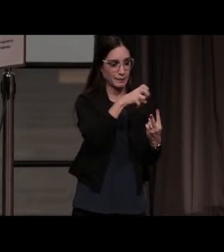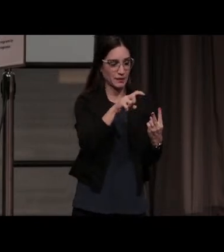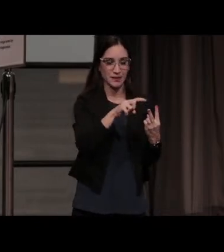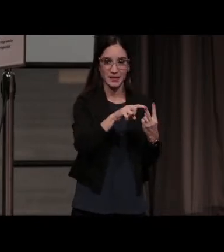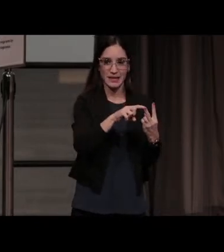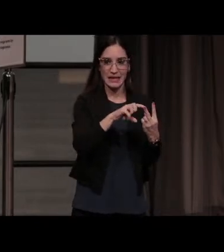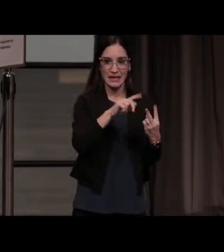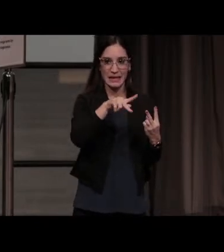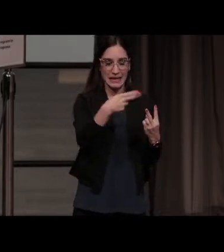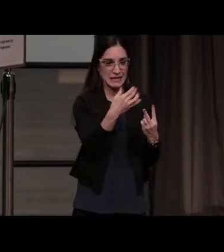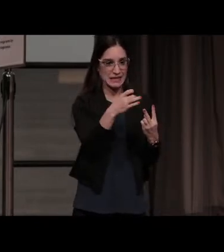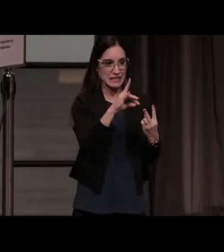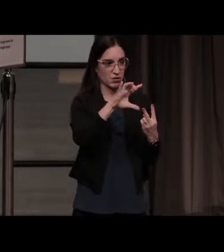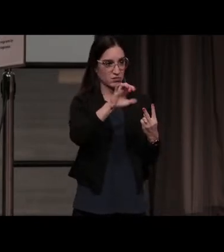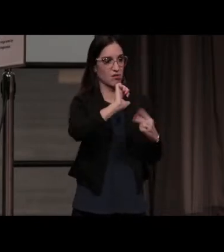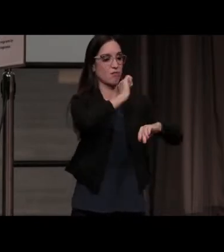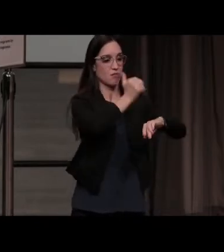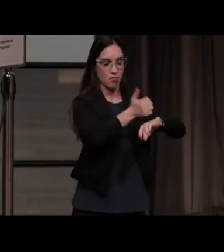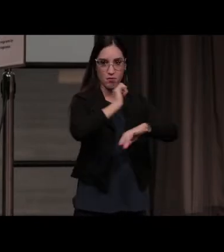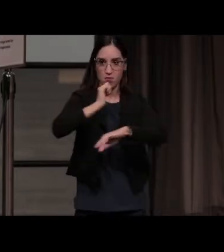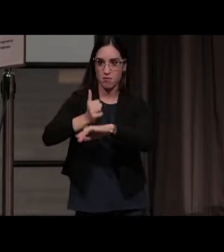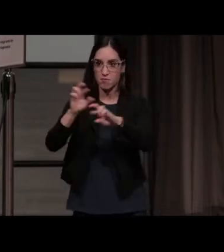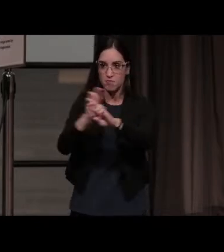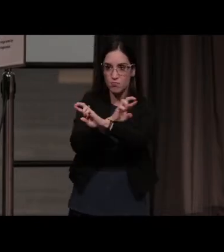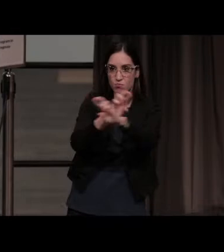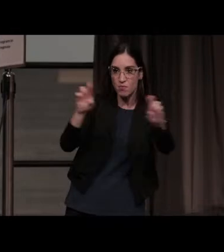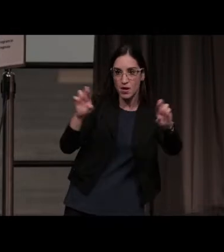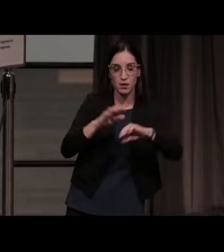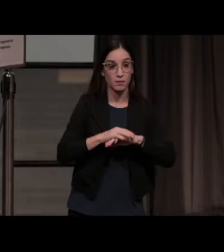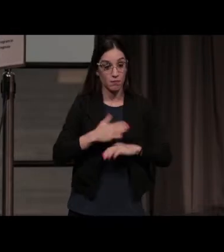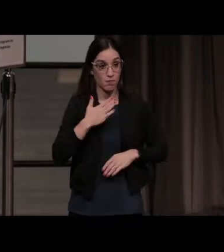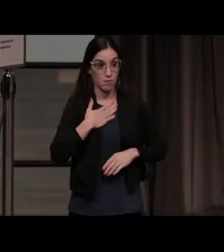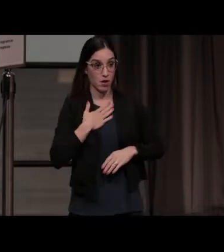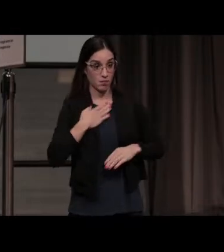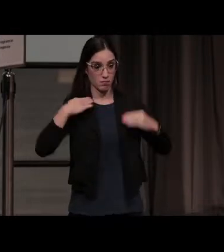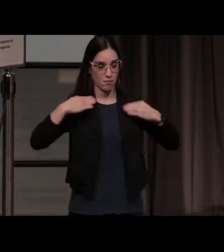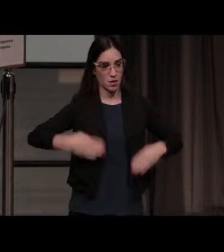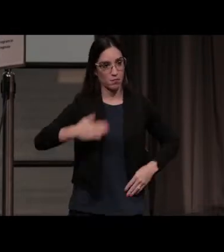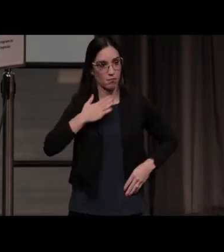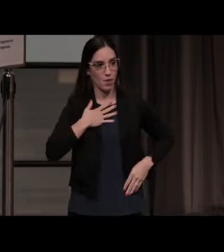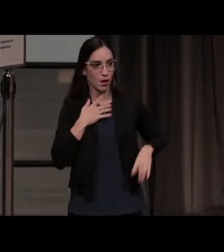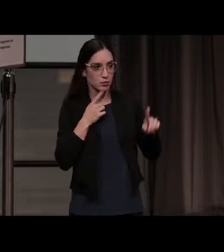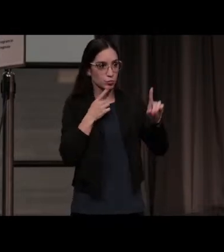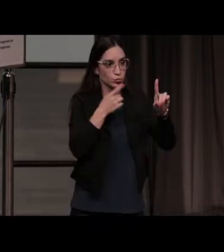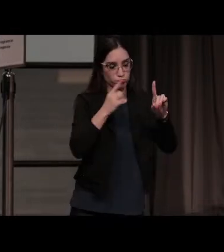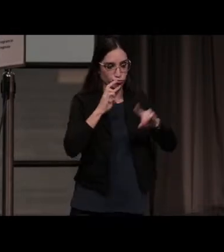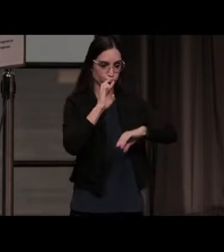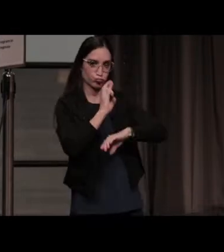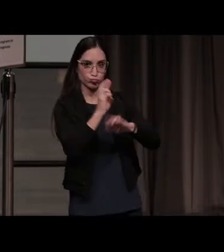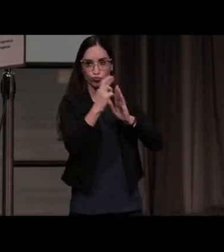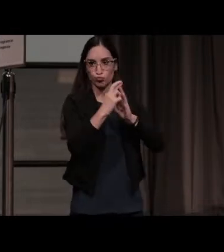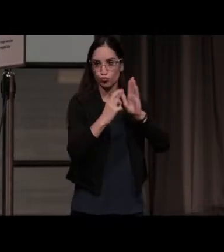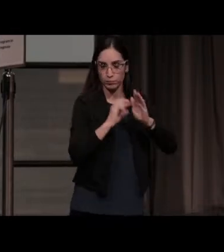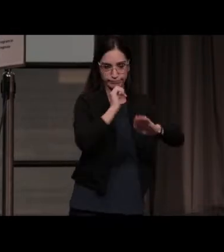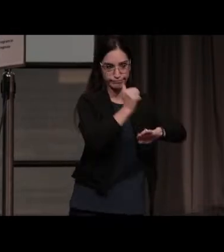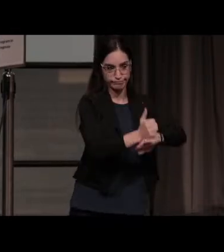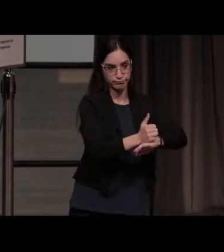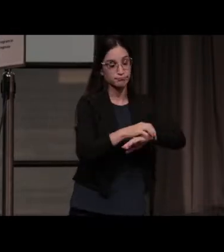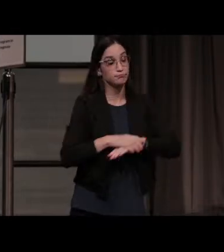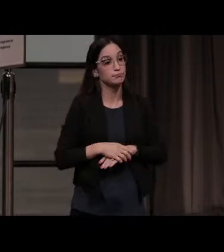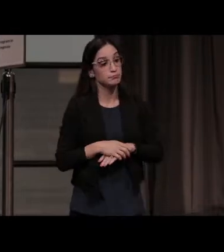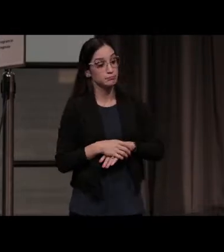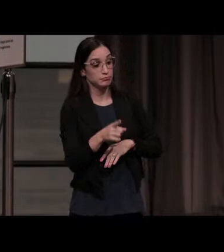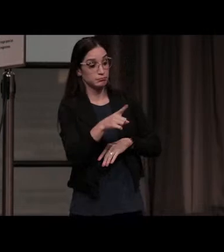exhibitions of hers also include My Body, My Rules, recently in 2020, Barbara Wagner and Benjamin de